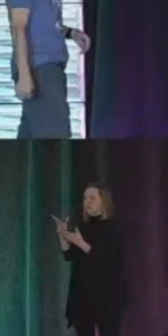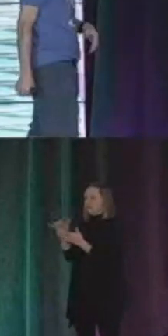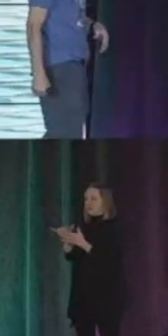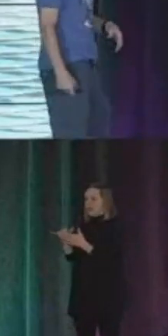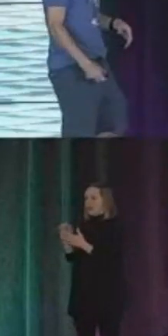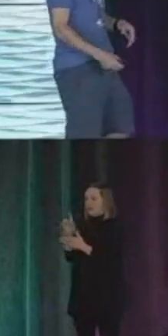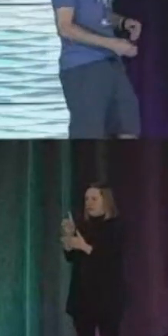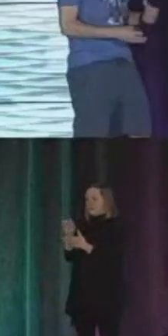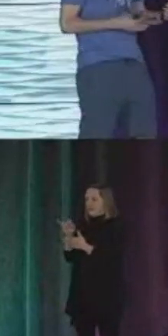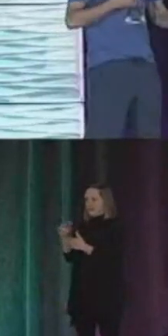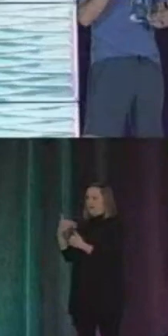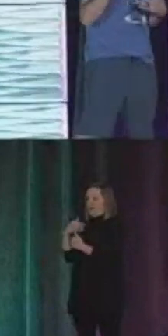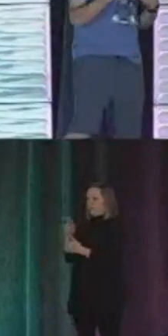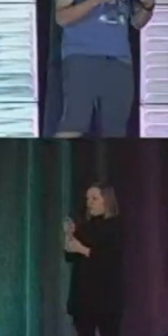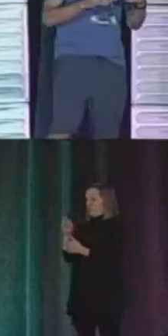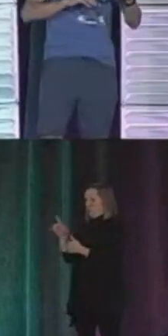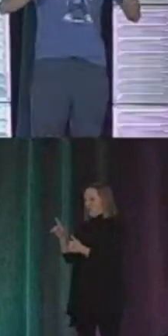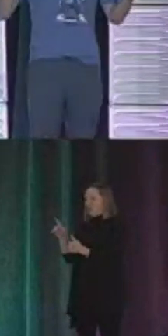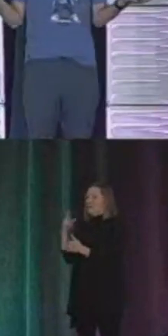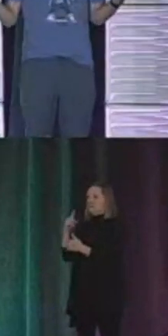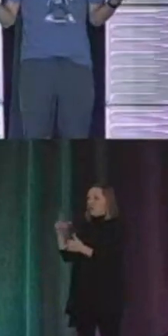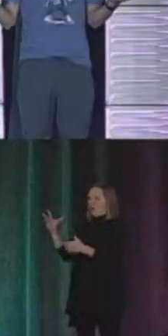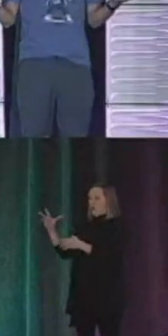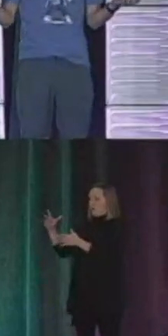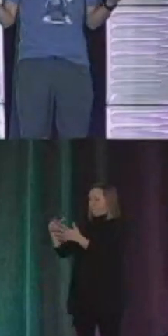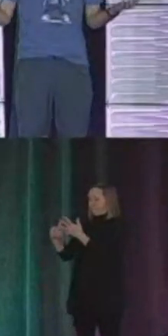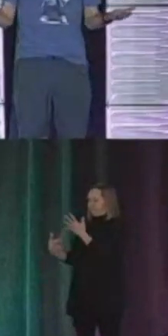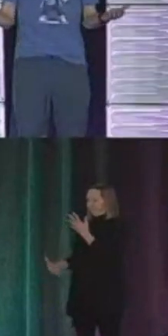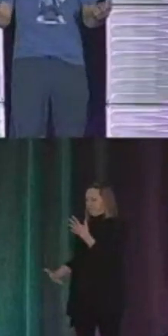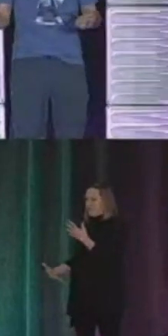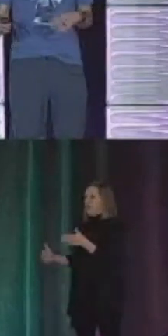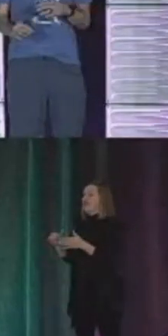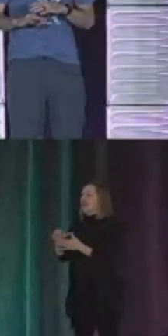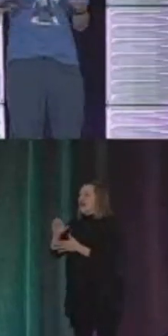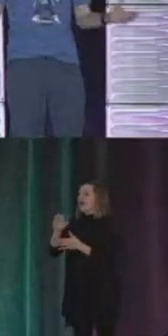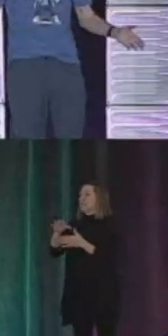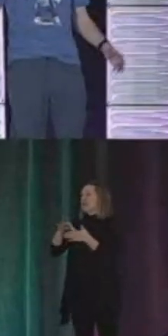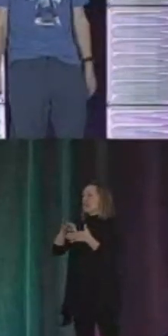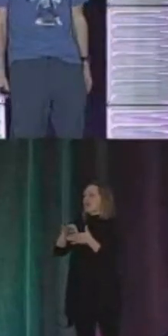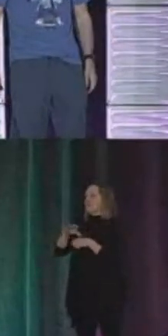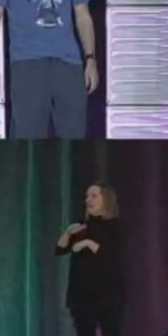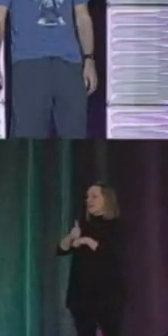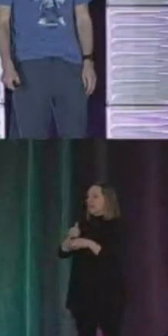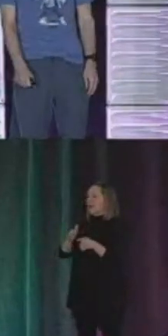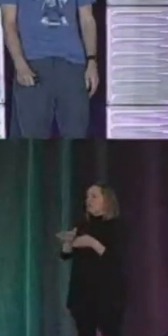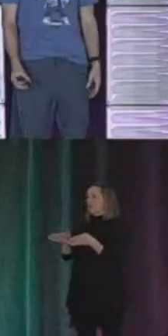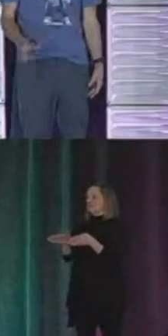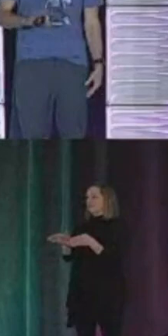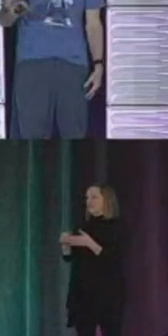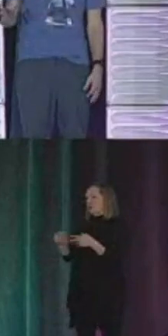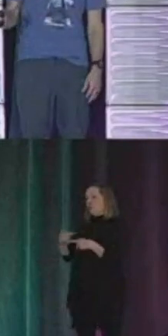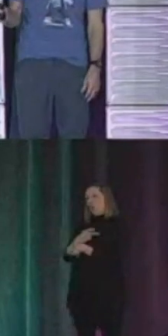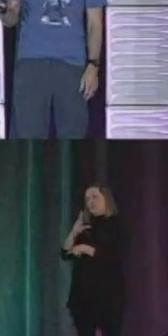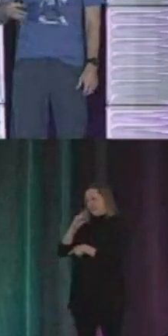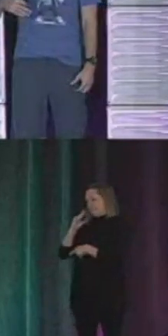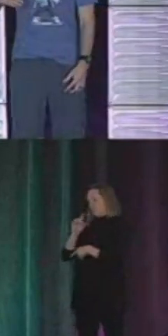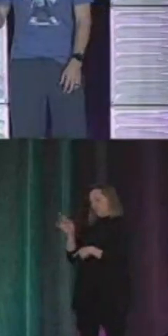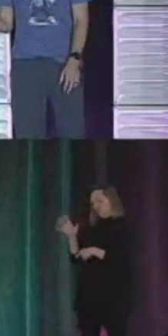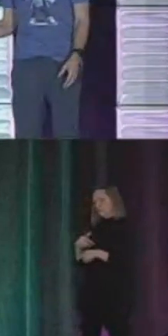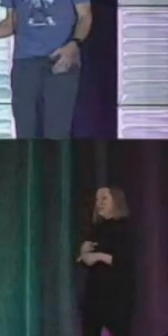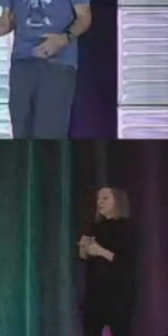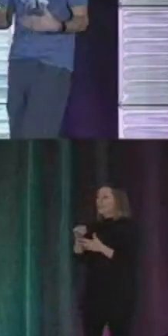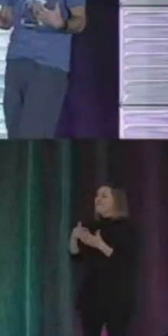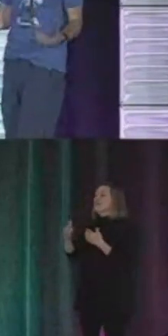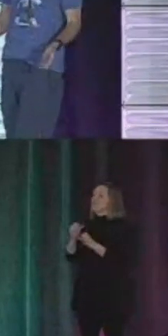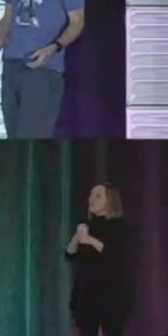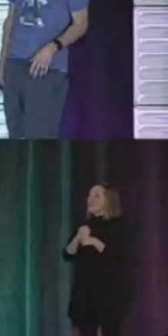has URLs for. So what we call this is content layout shift, and it's the worst experience. Even if you're building